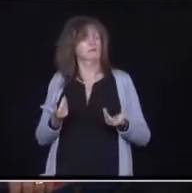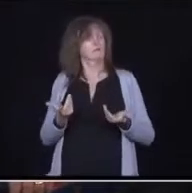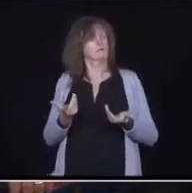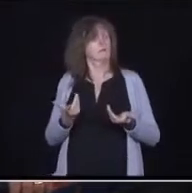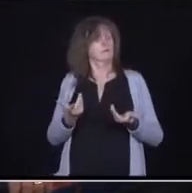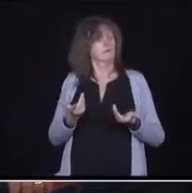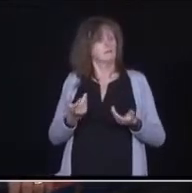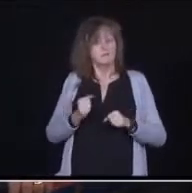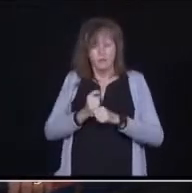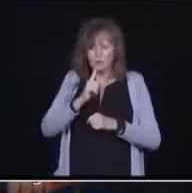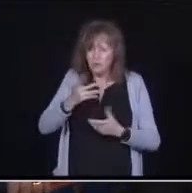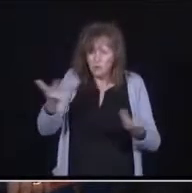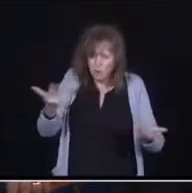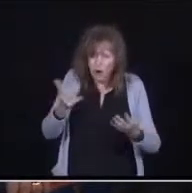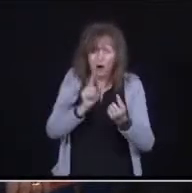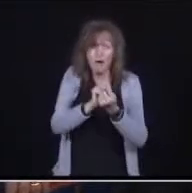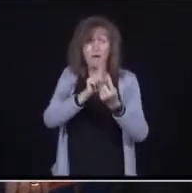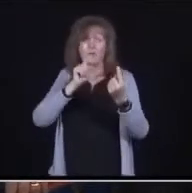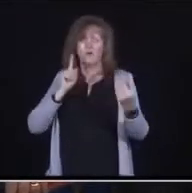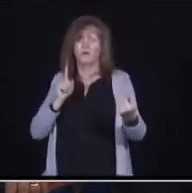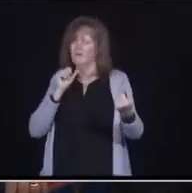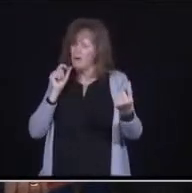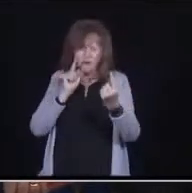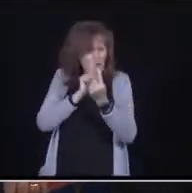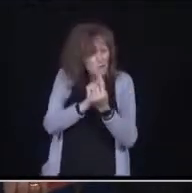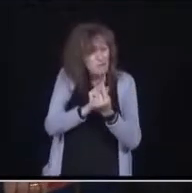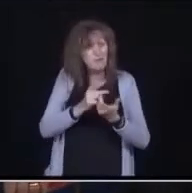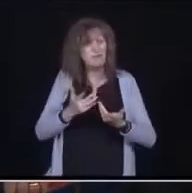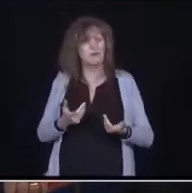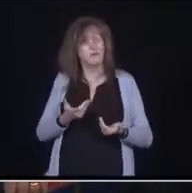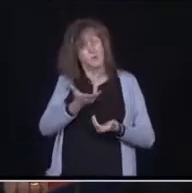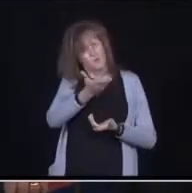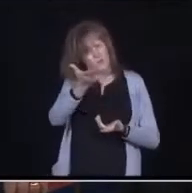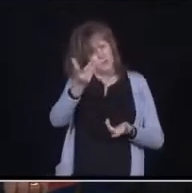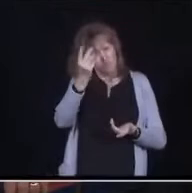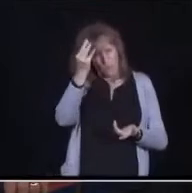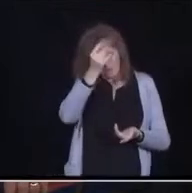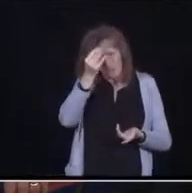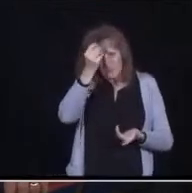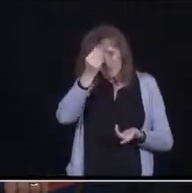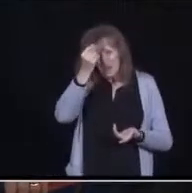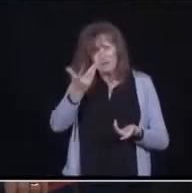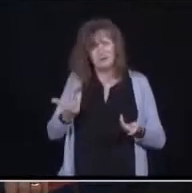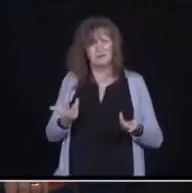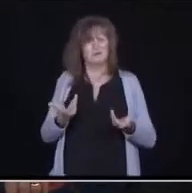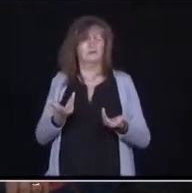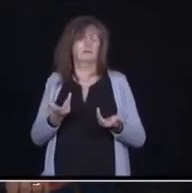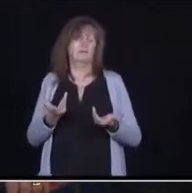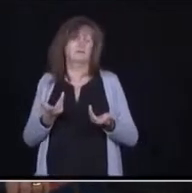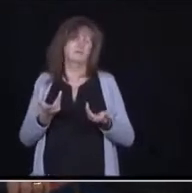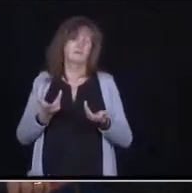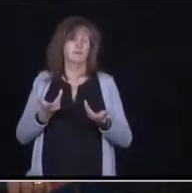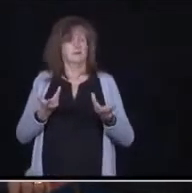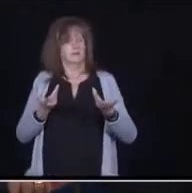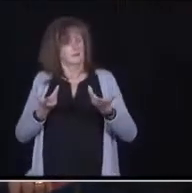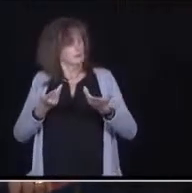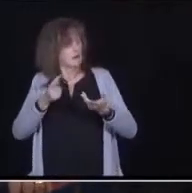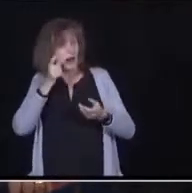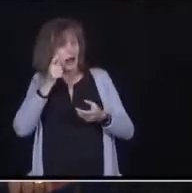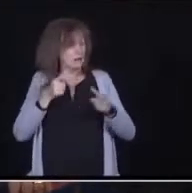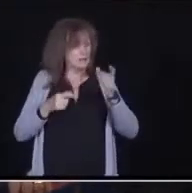physical distancing, thinking about things that you wouldn't thought of before, clinking of glasses, sharing of glasses, passing things between each